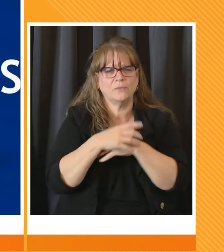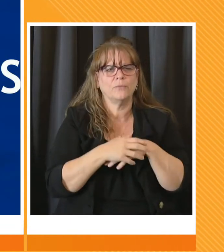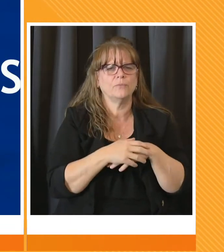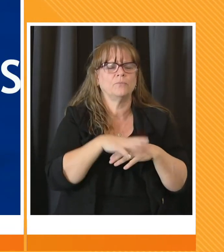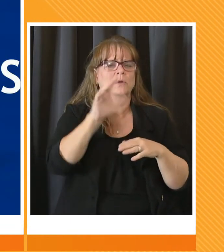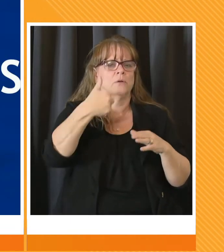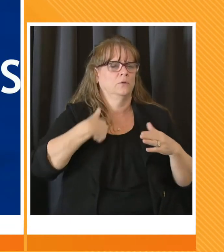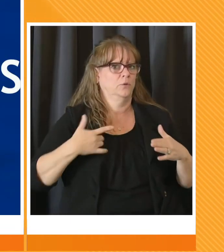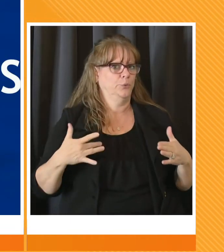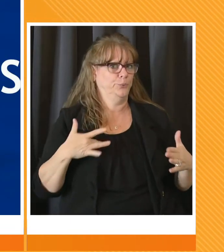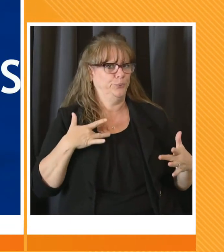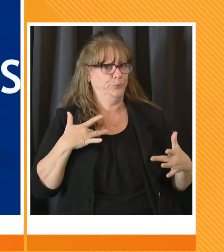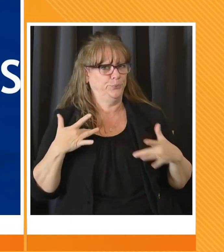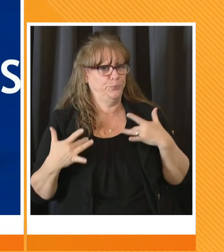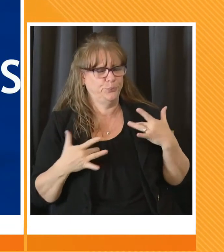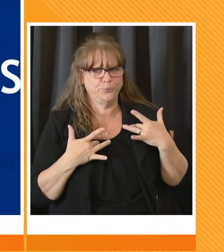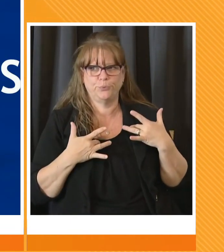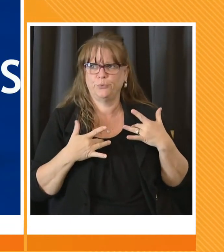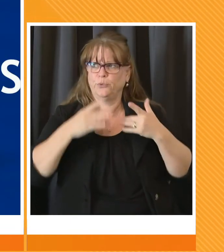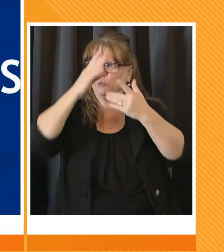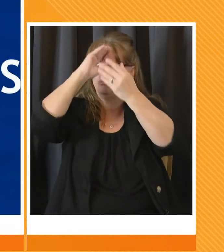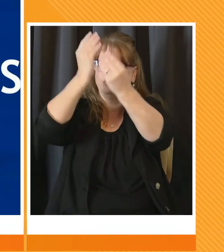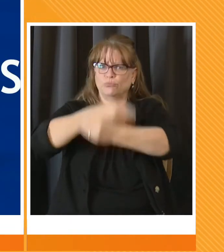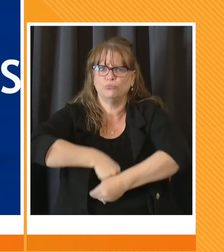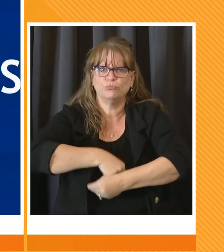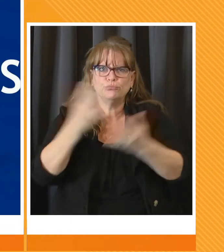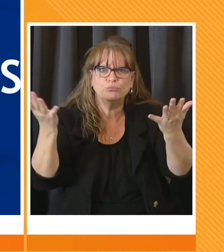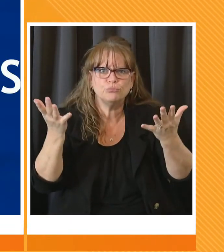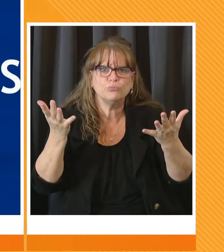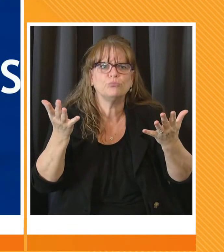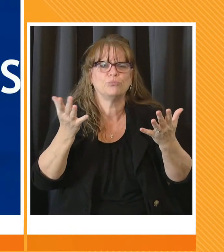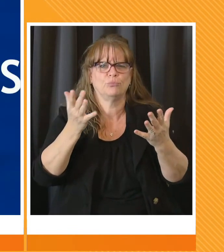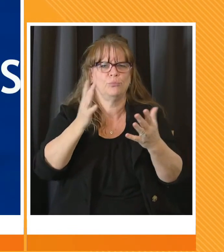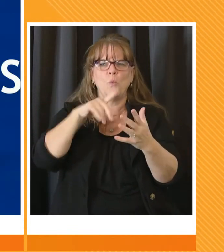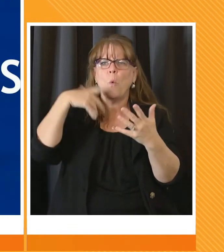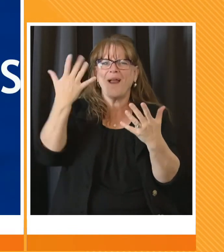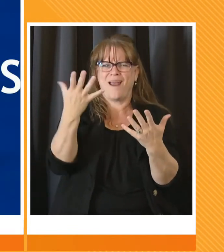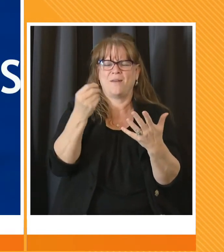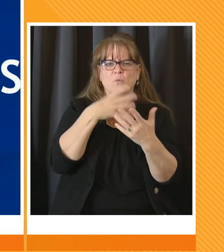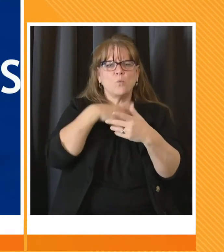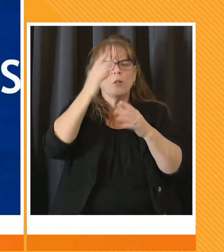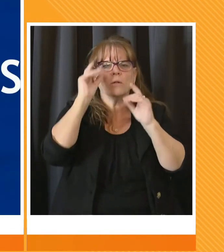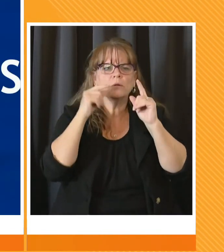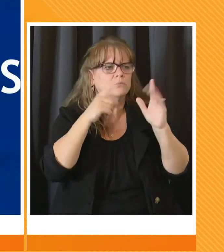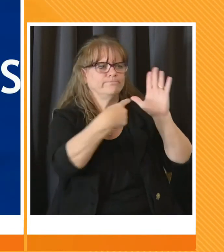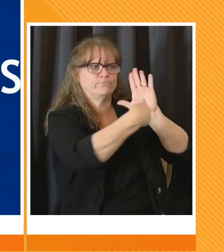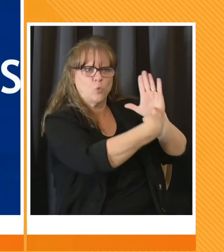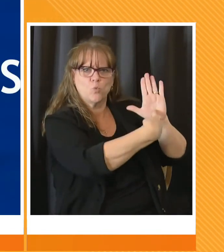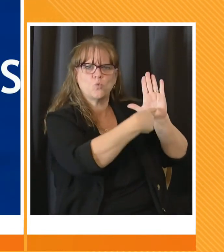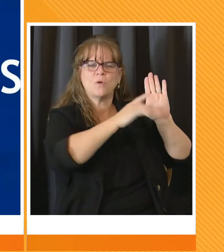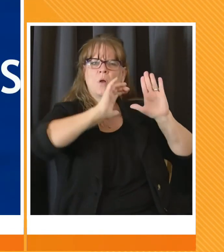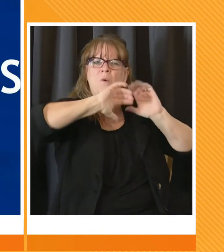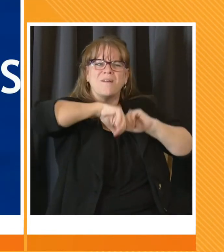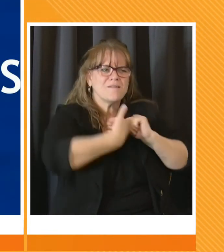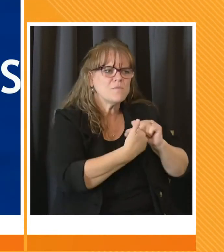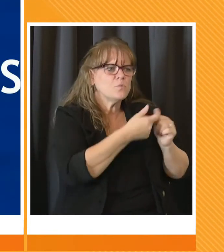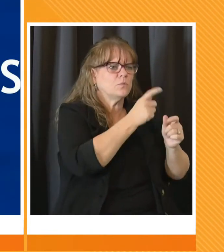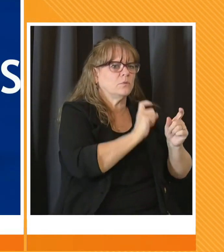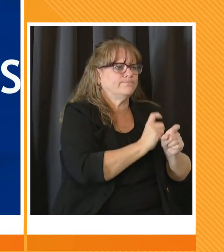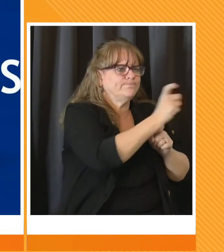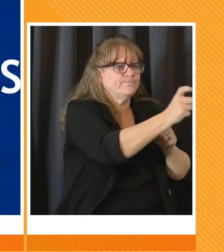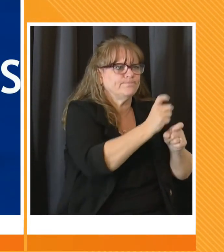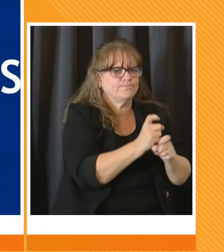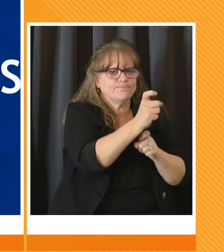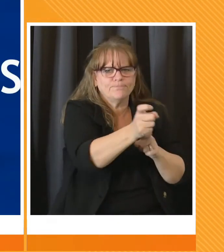on where we are headed in the next phase of our response to the pandemic, which is obviously allocating, distributing, and